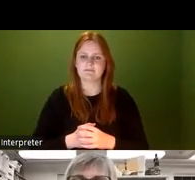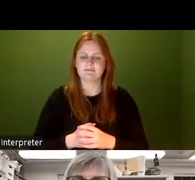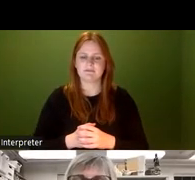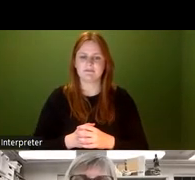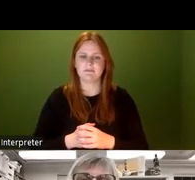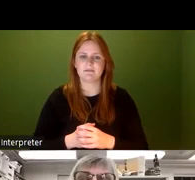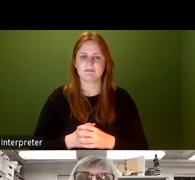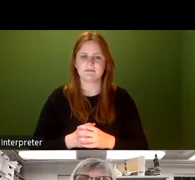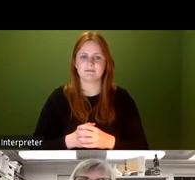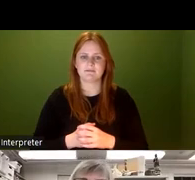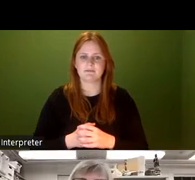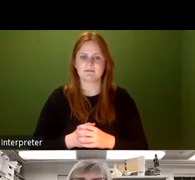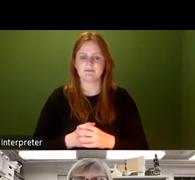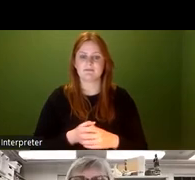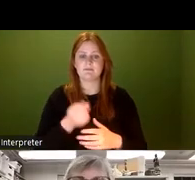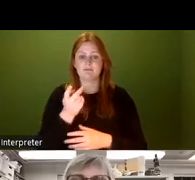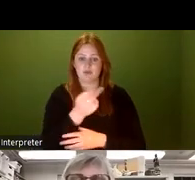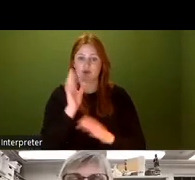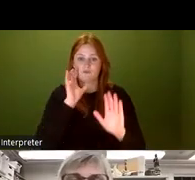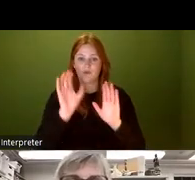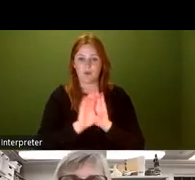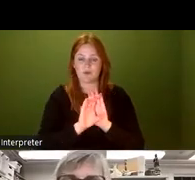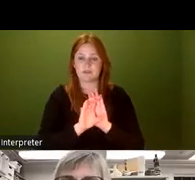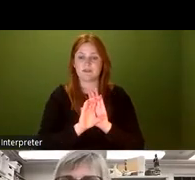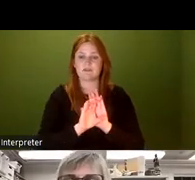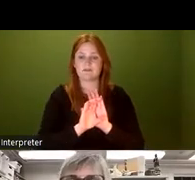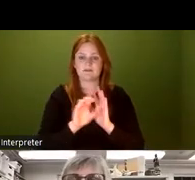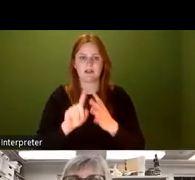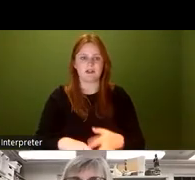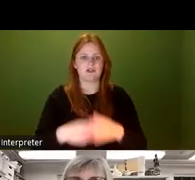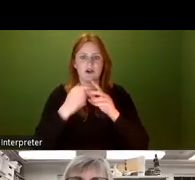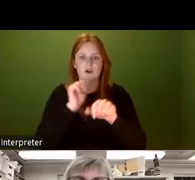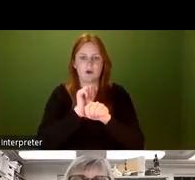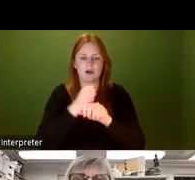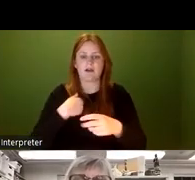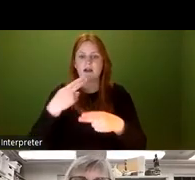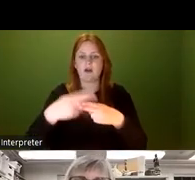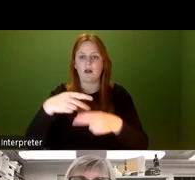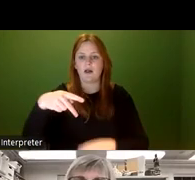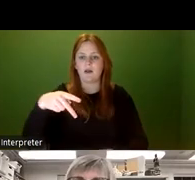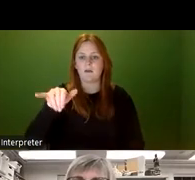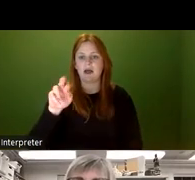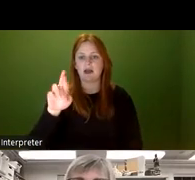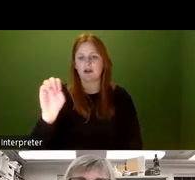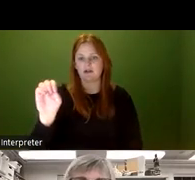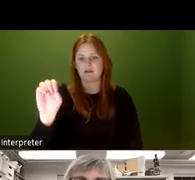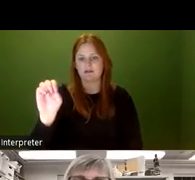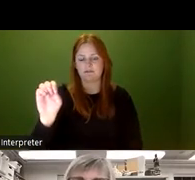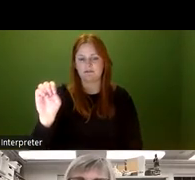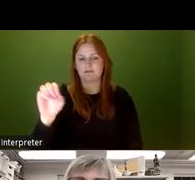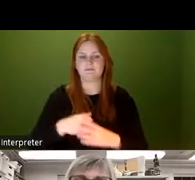these photos started a whole series of works I call pyres. And pyre, of